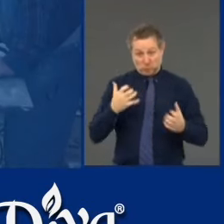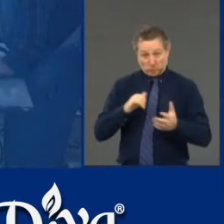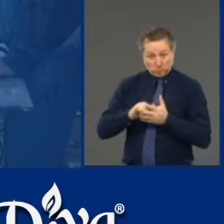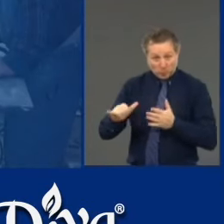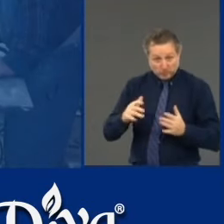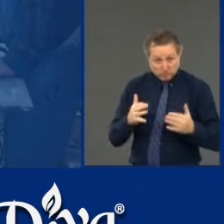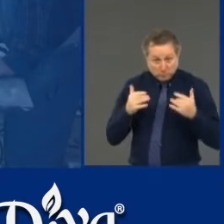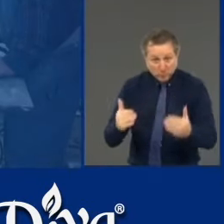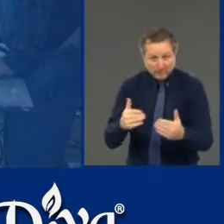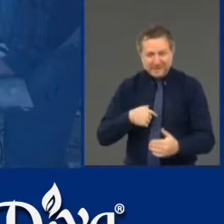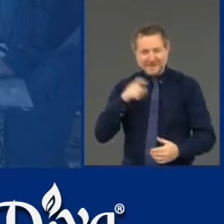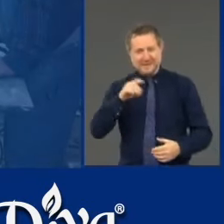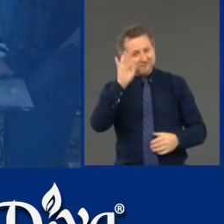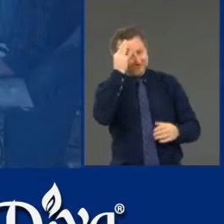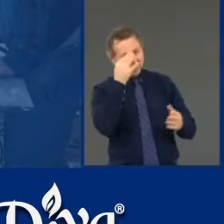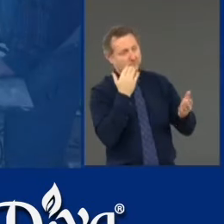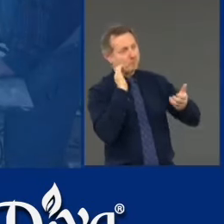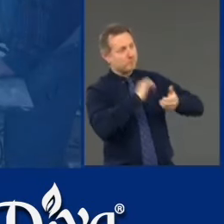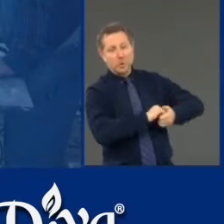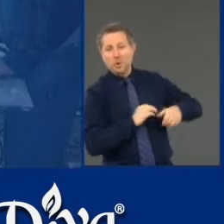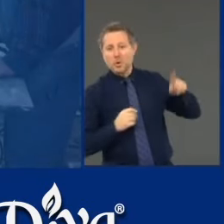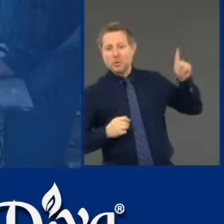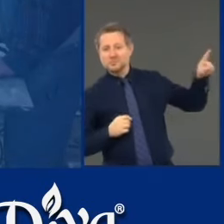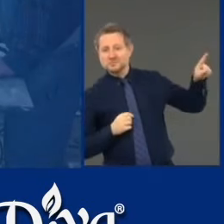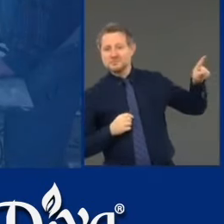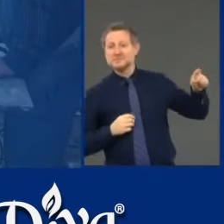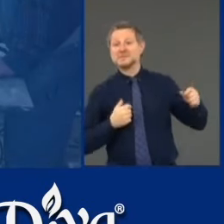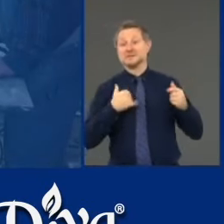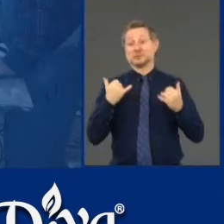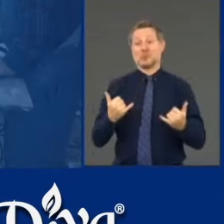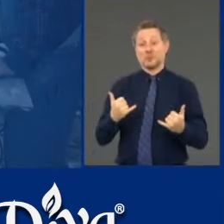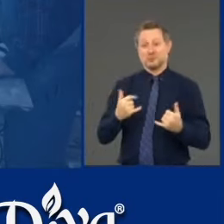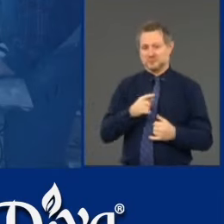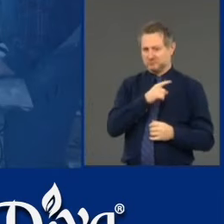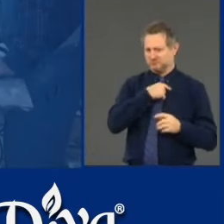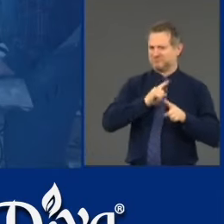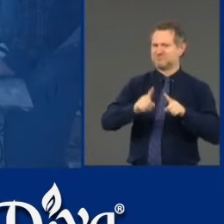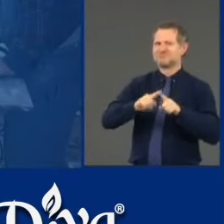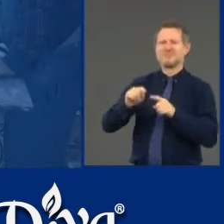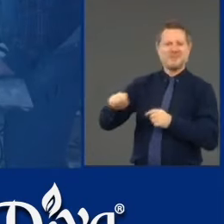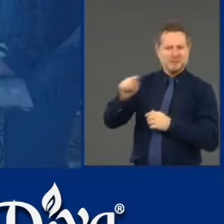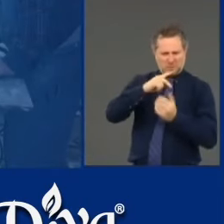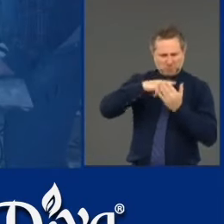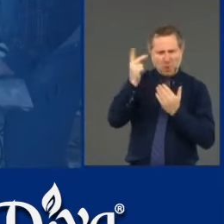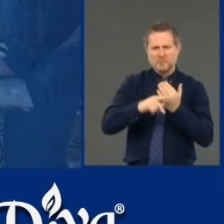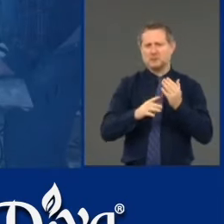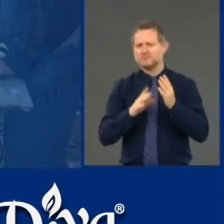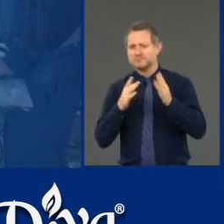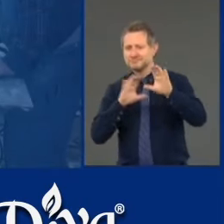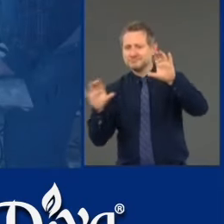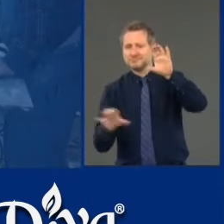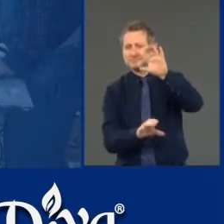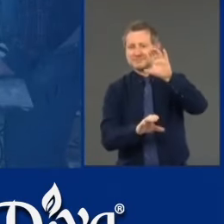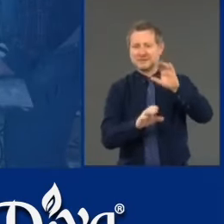partner. They're now in the midst of running a number of programs that provide cash benefits to